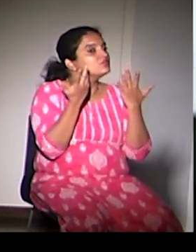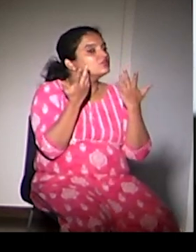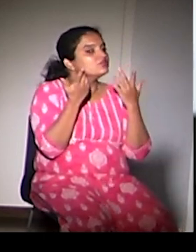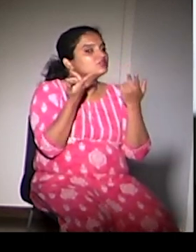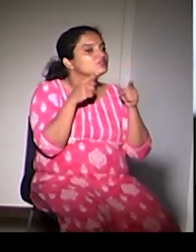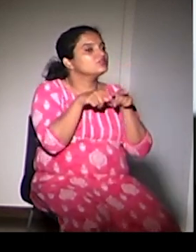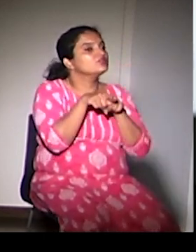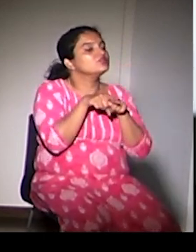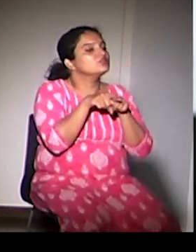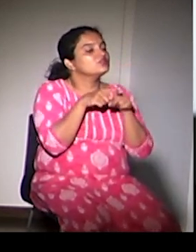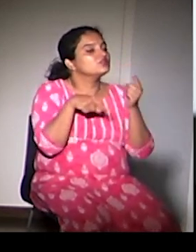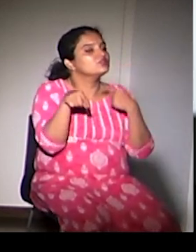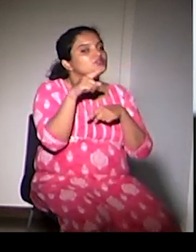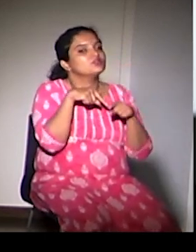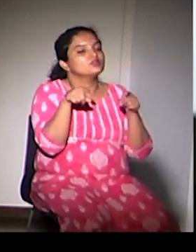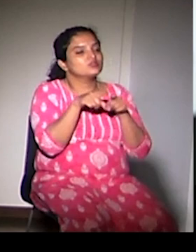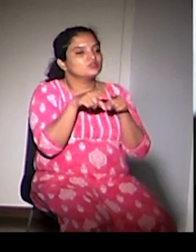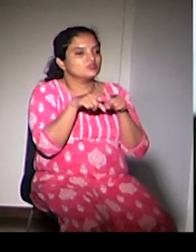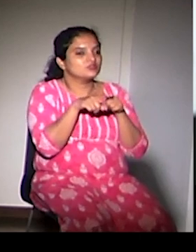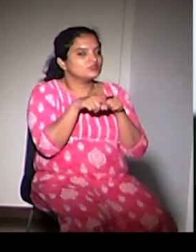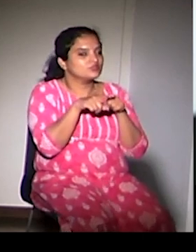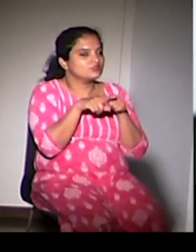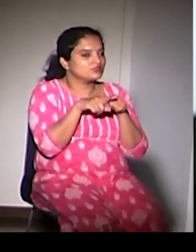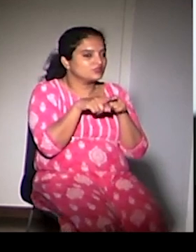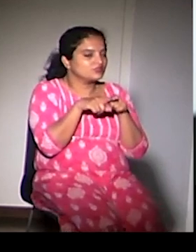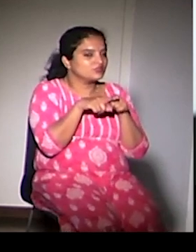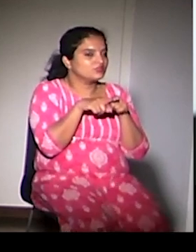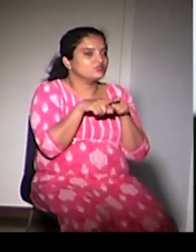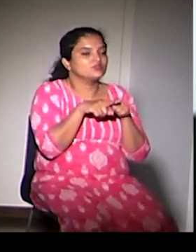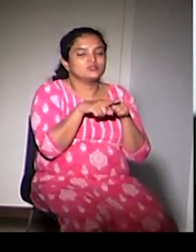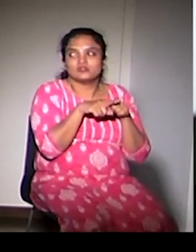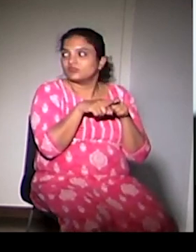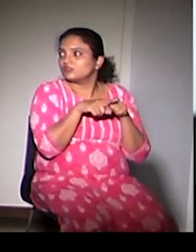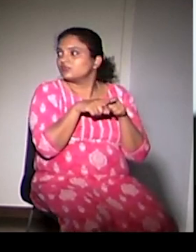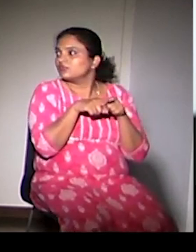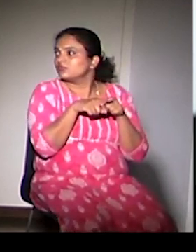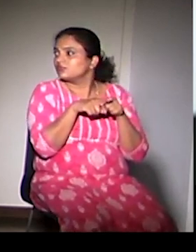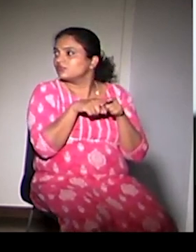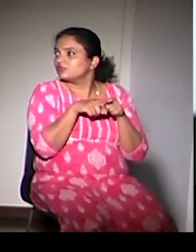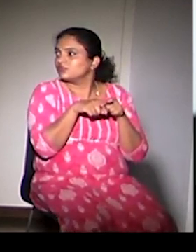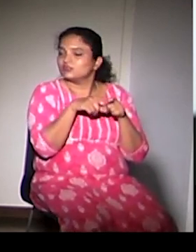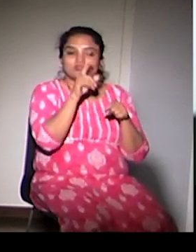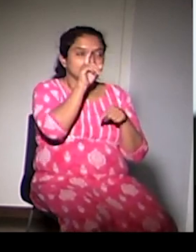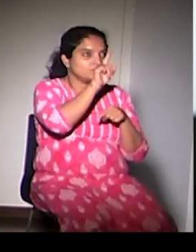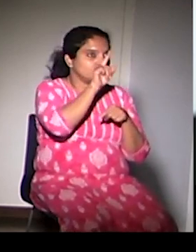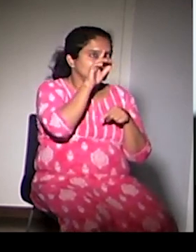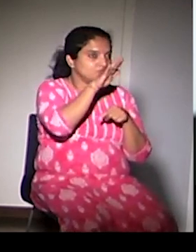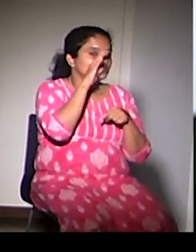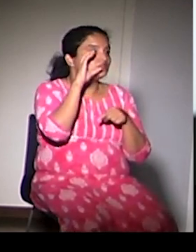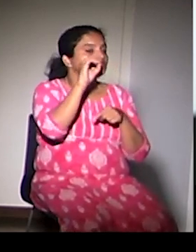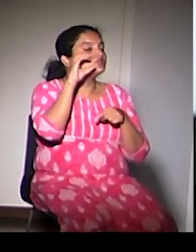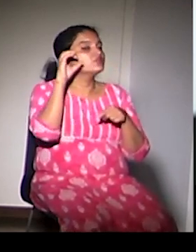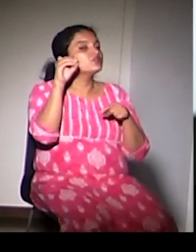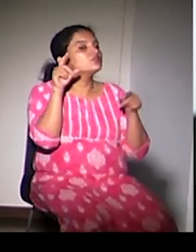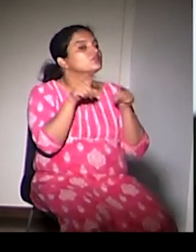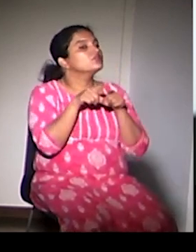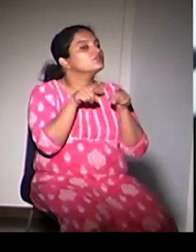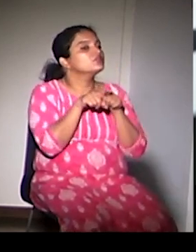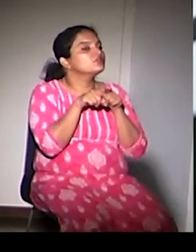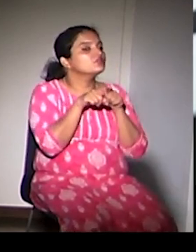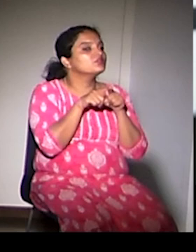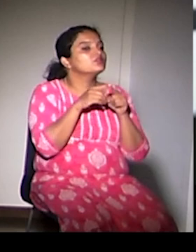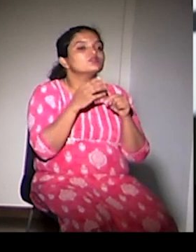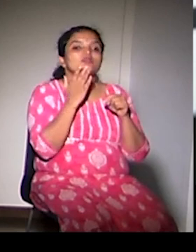in museums from Gur. Again, it's probably around 1500 in date. And the colours